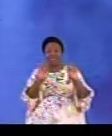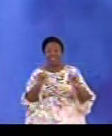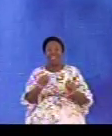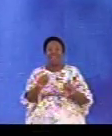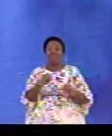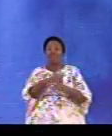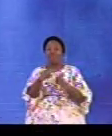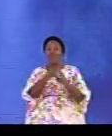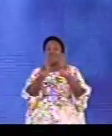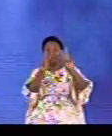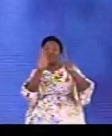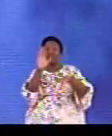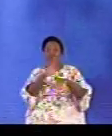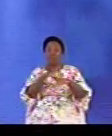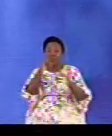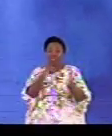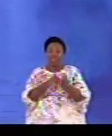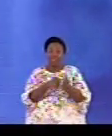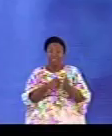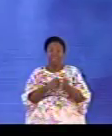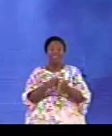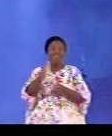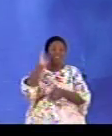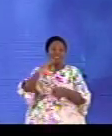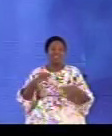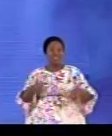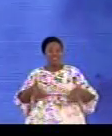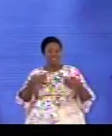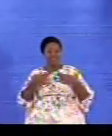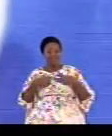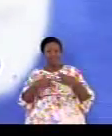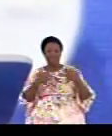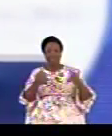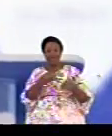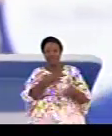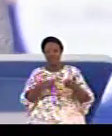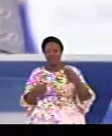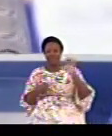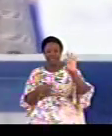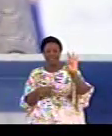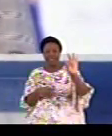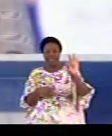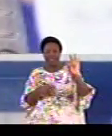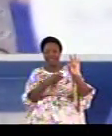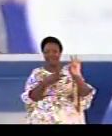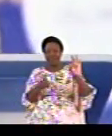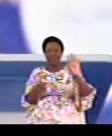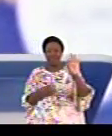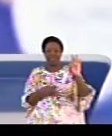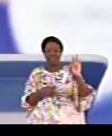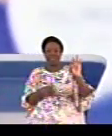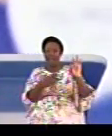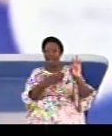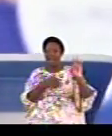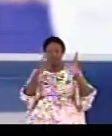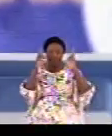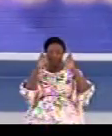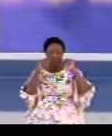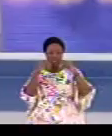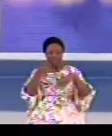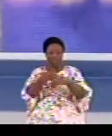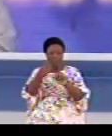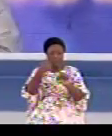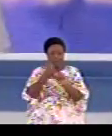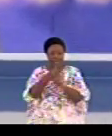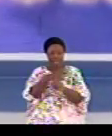he looked upon the age shall live look at verse nine in verse nine a moses mage